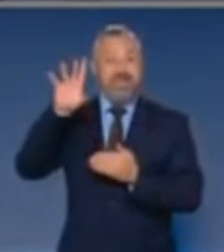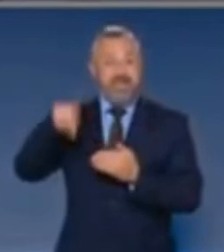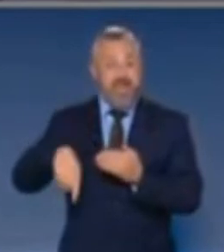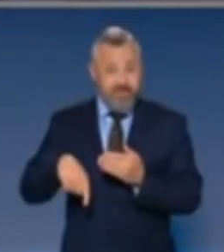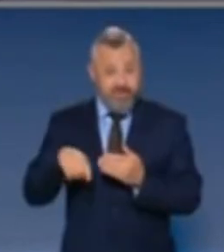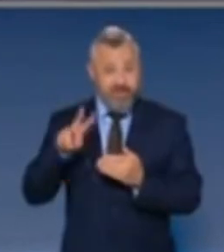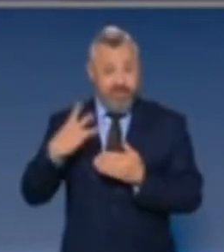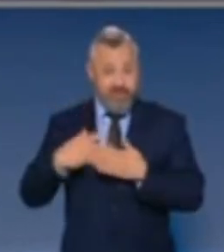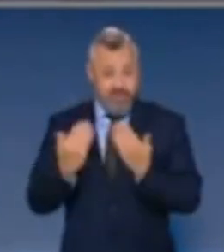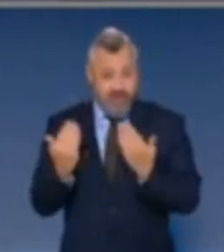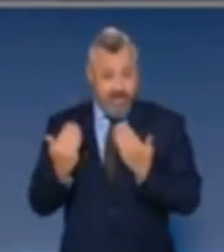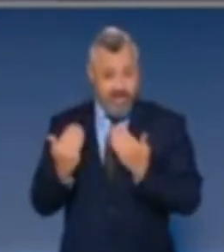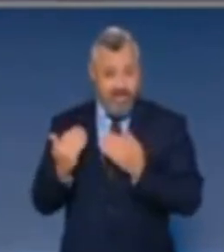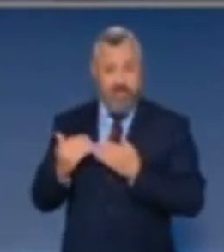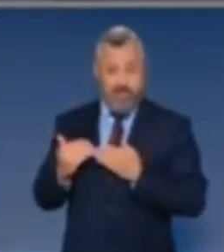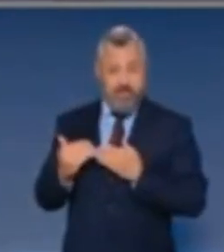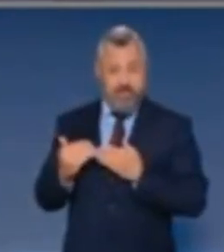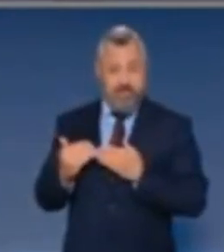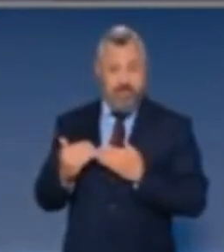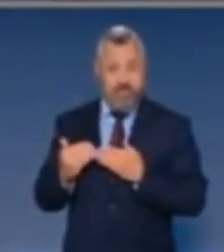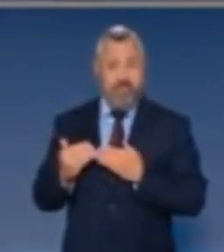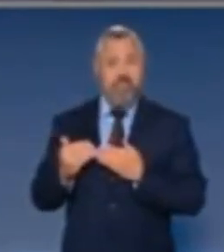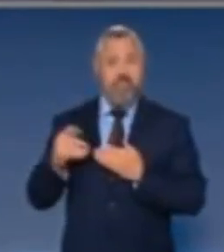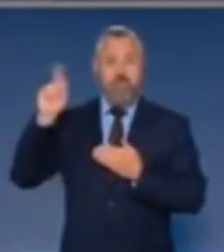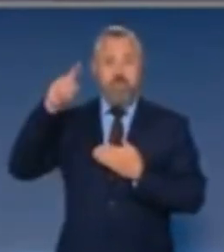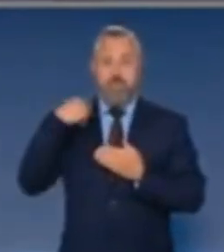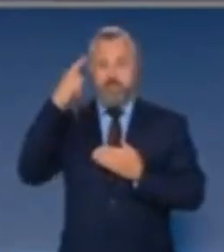three. We're expecting significantly